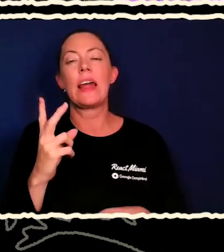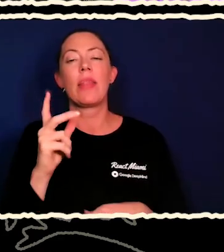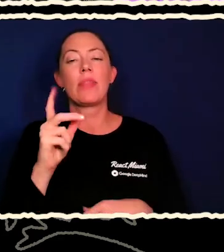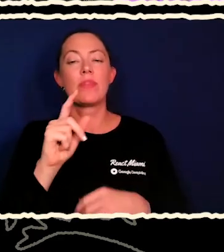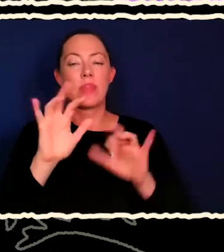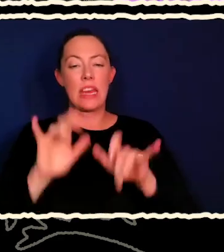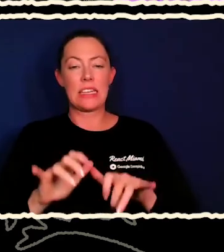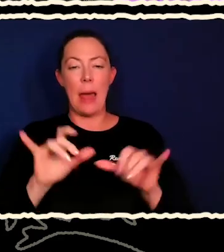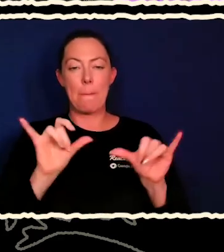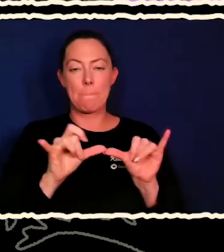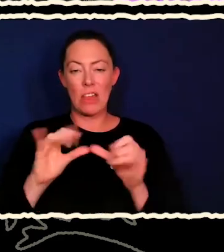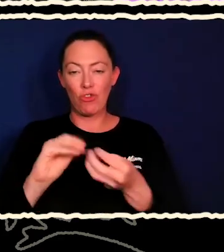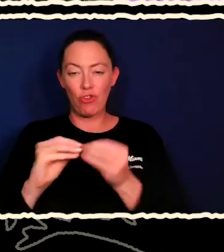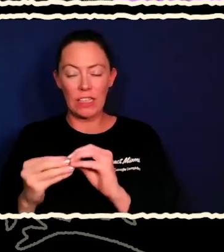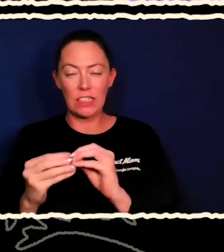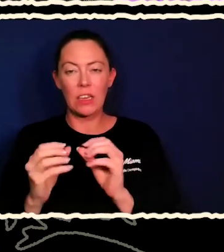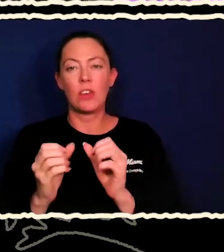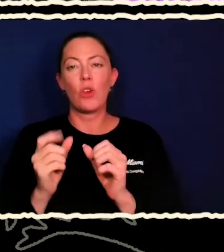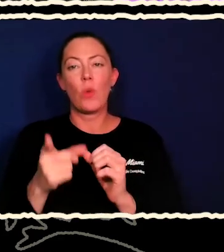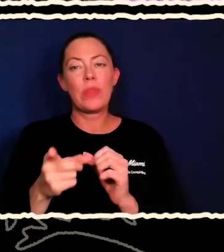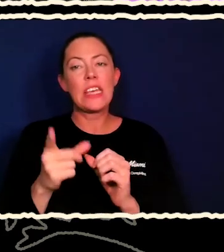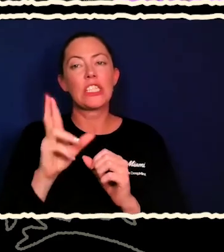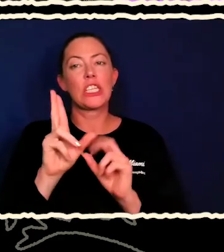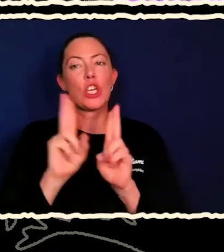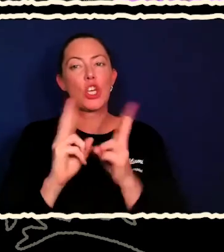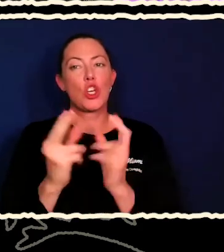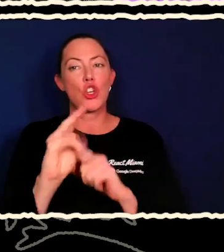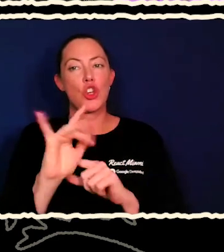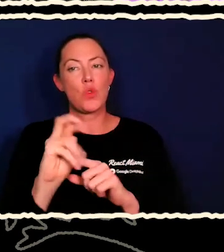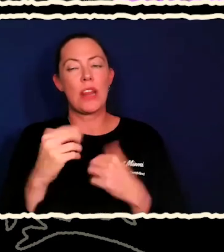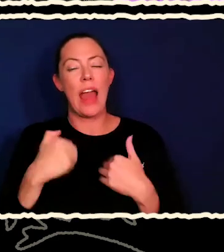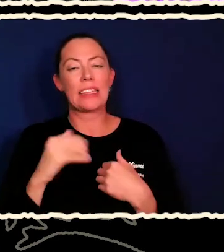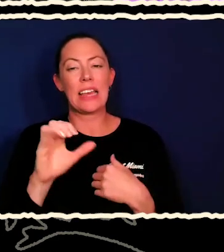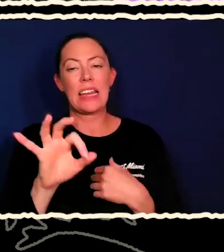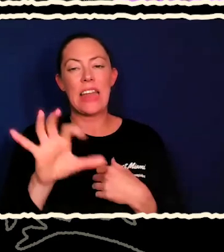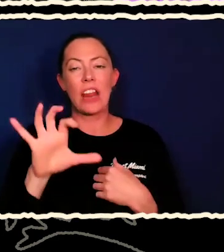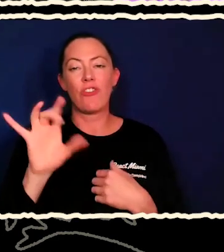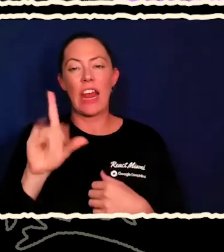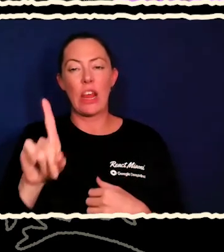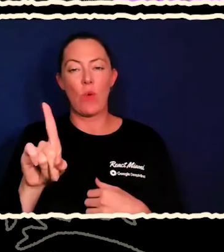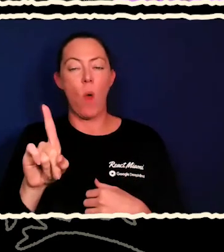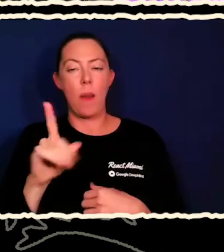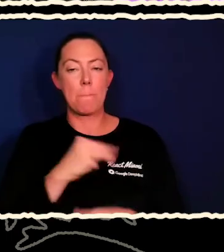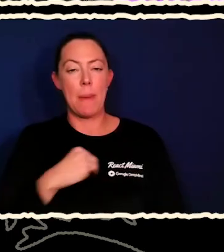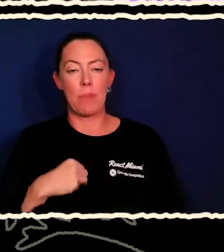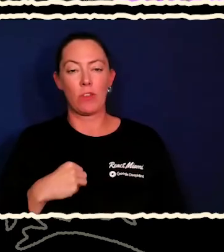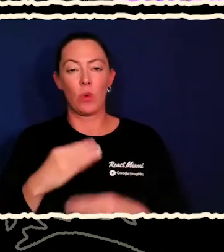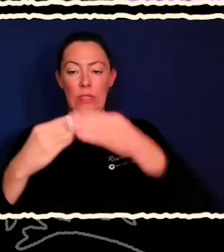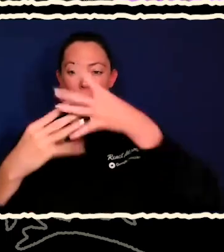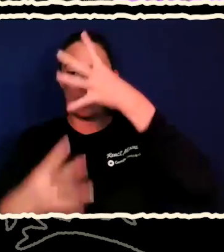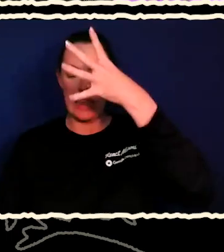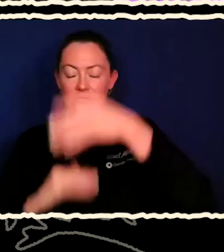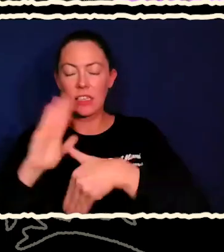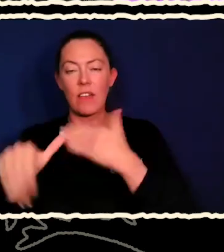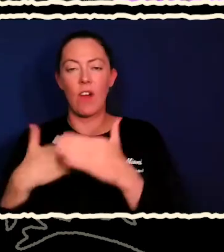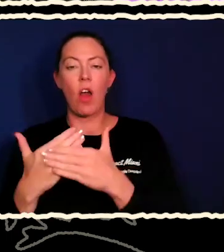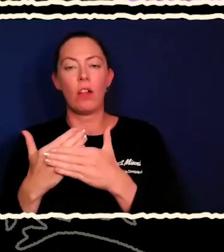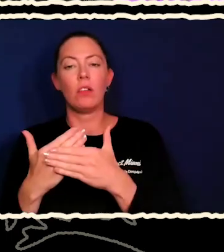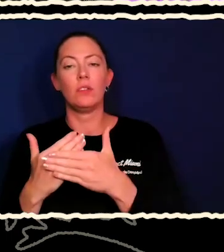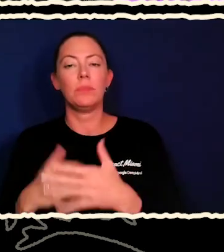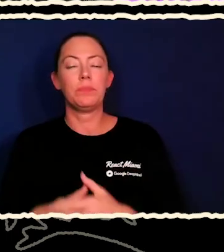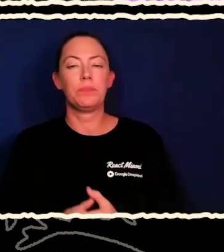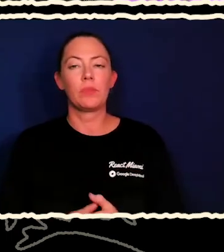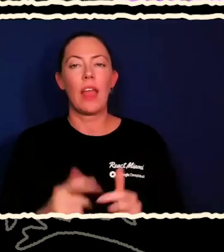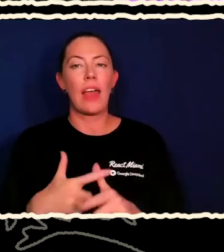is a union with 981 union members. And here's the list of all of those members of that union compiled out. We can do the same thing from the other direction.